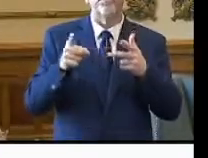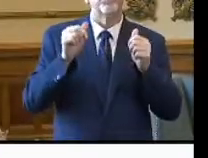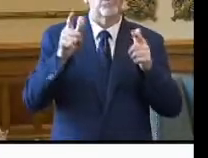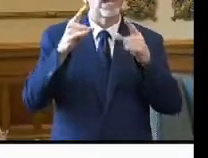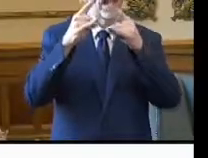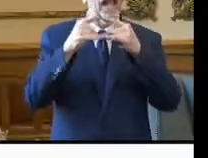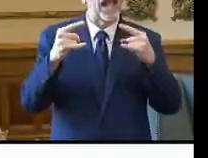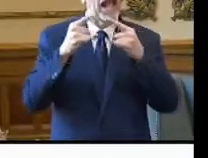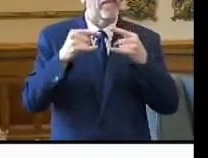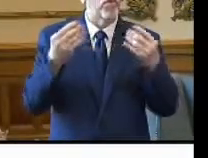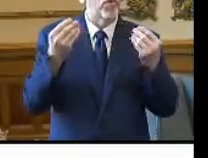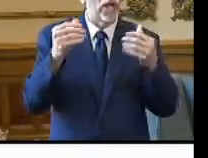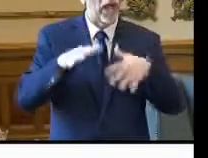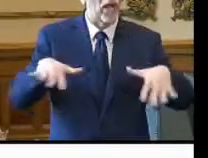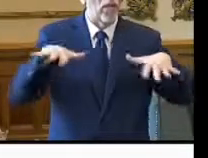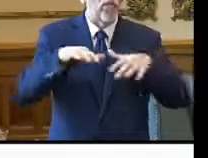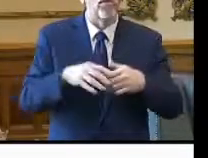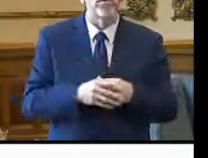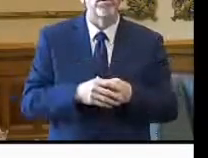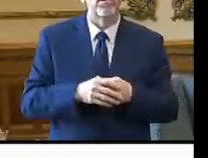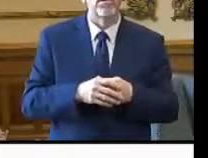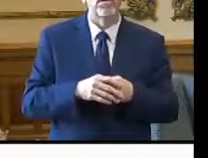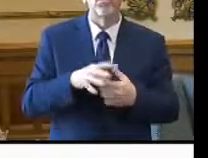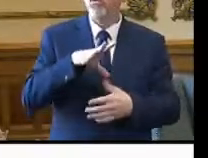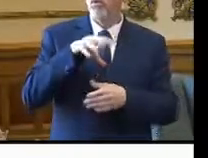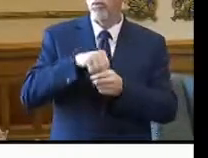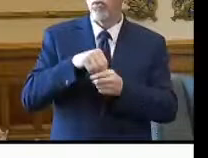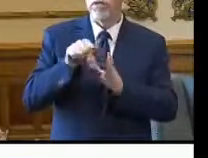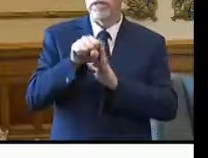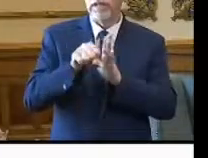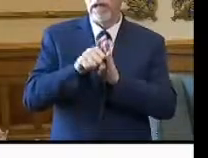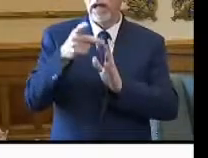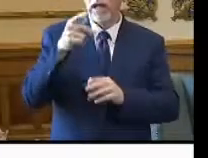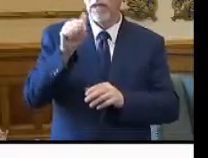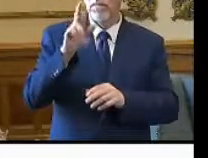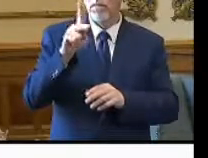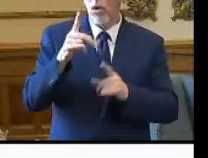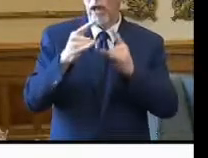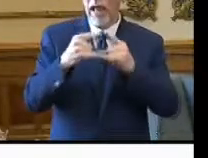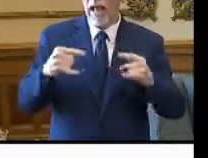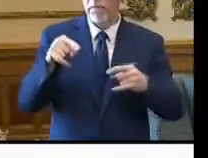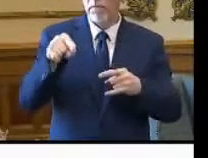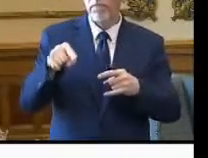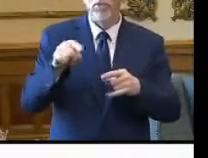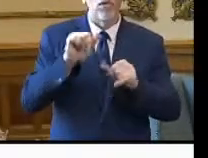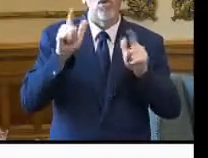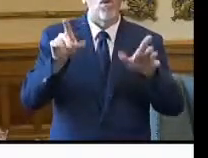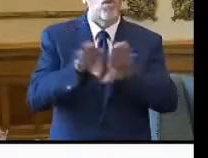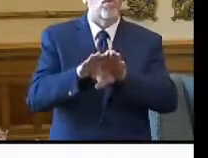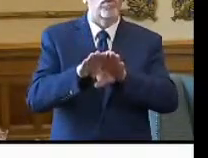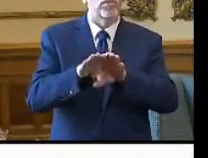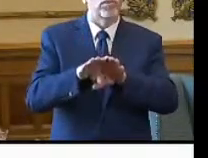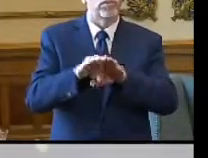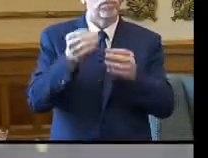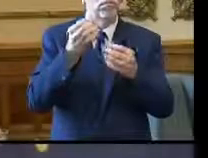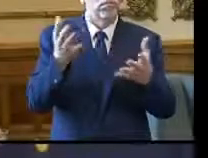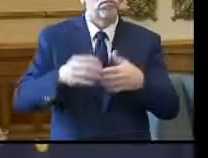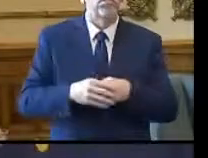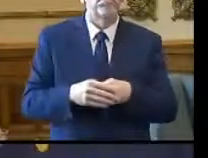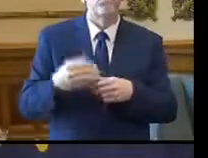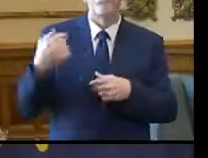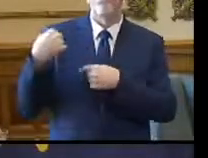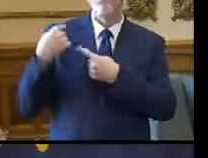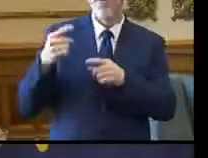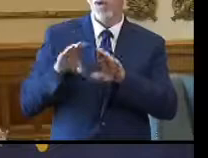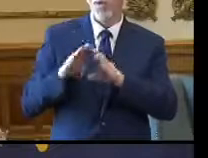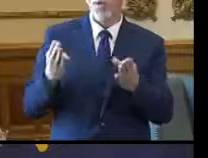campgrounds, and that includes our state park campgrounds, are closed. We had those opened